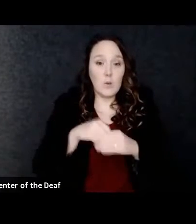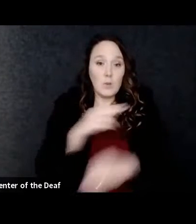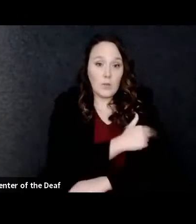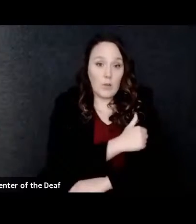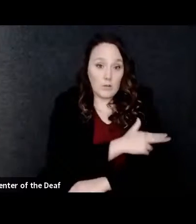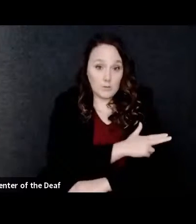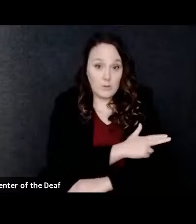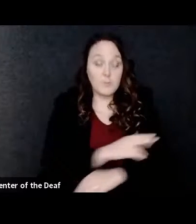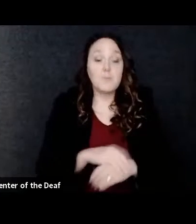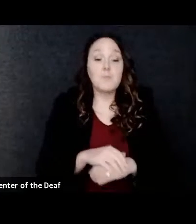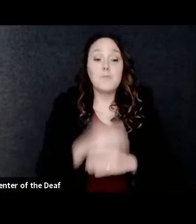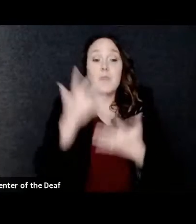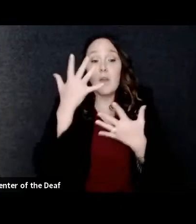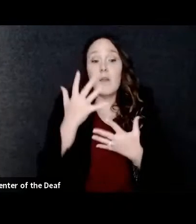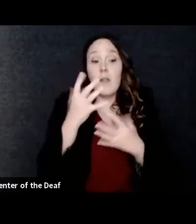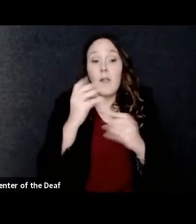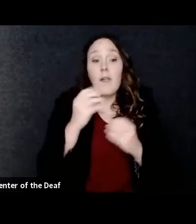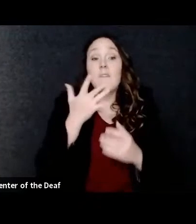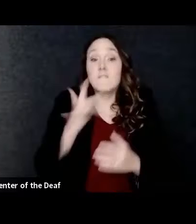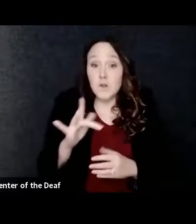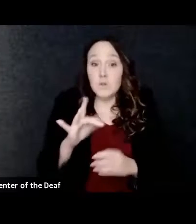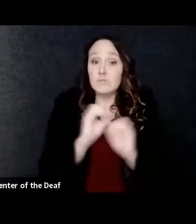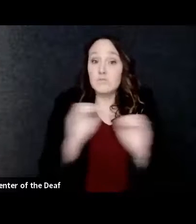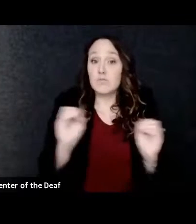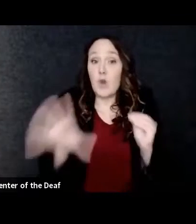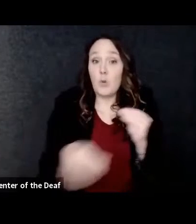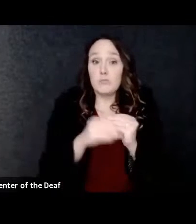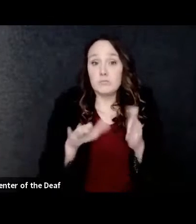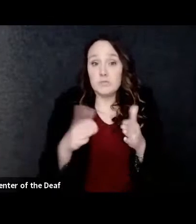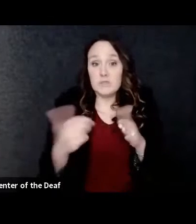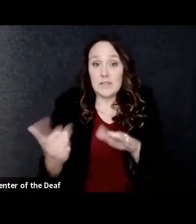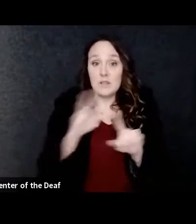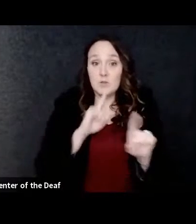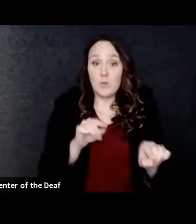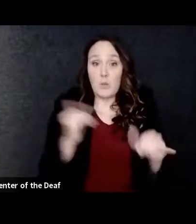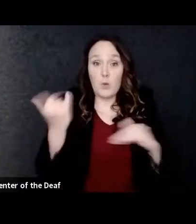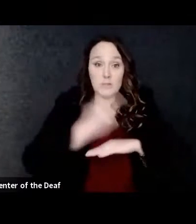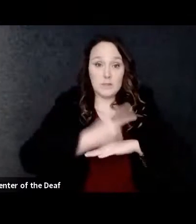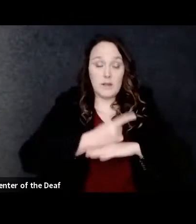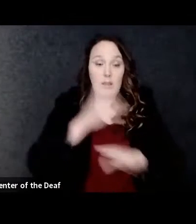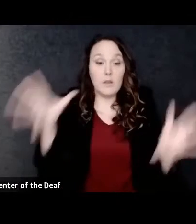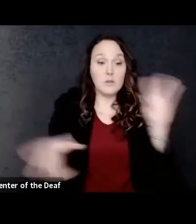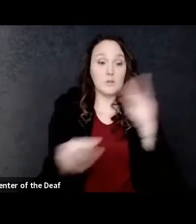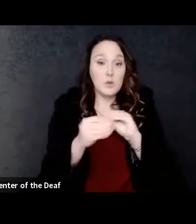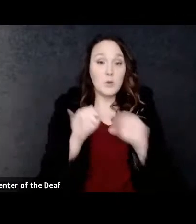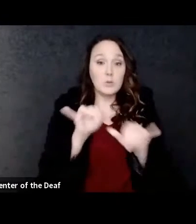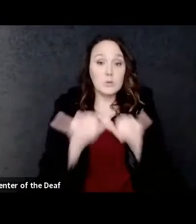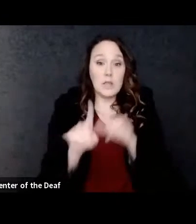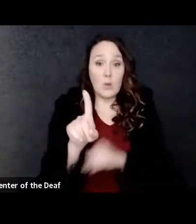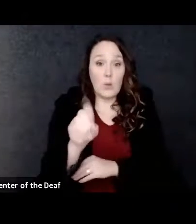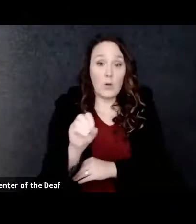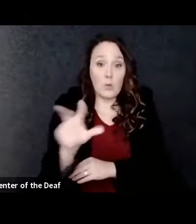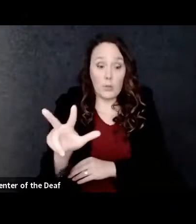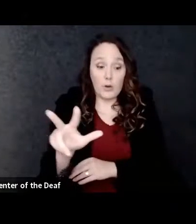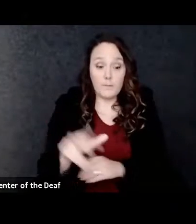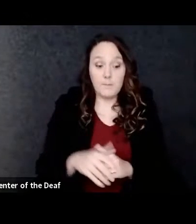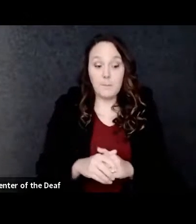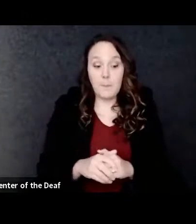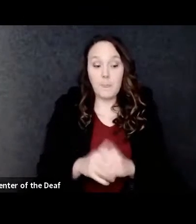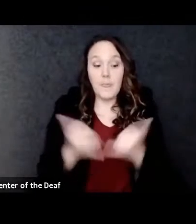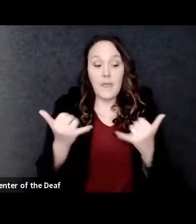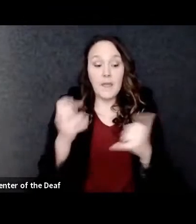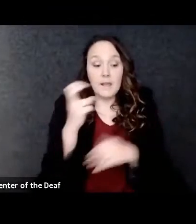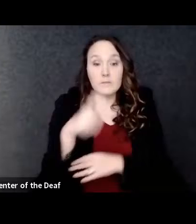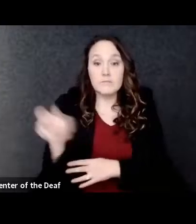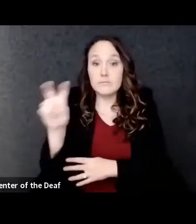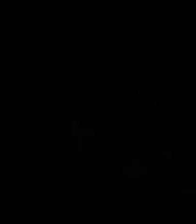hospitalized. Unfortunately, we have no additional deaths to report today, keeping our total at 103. And now we'll transition